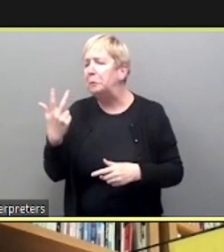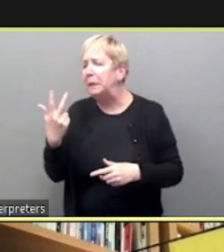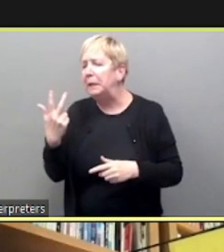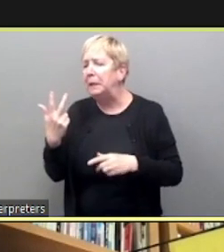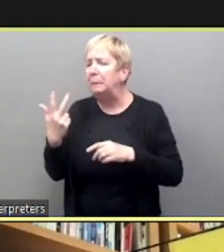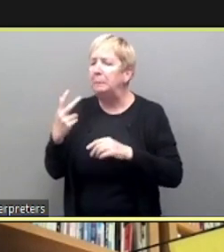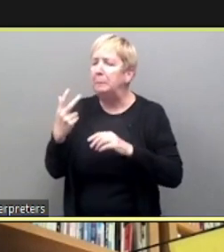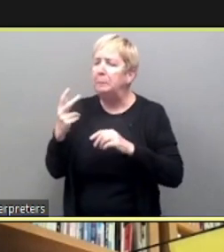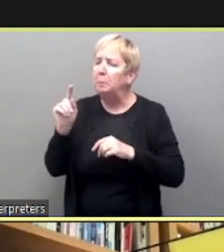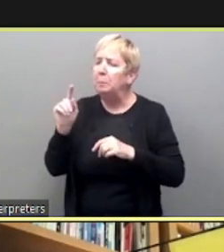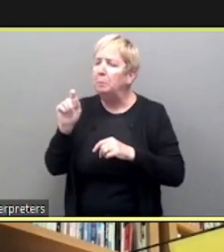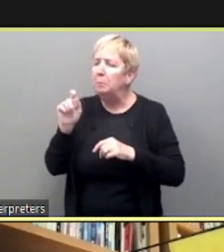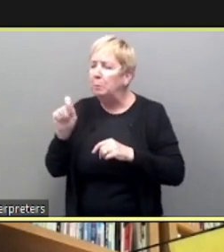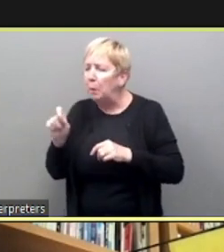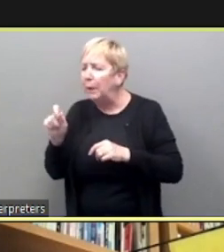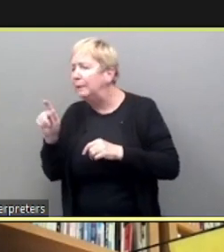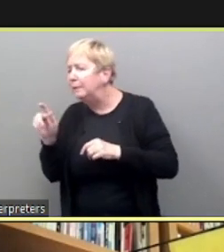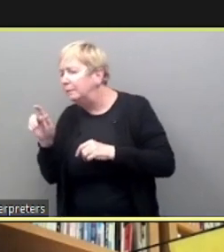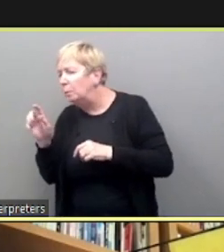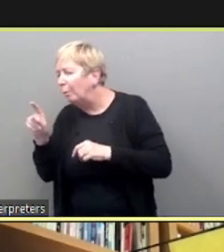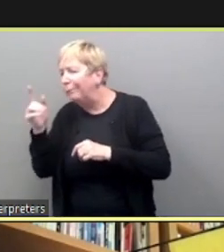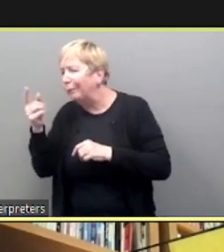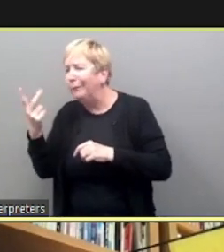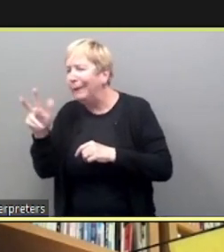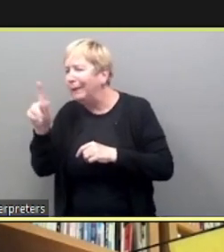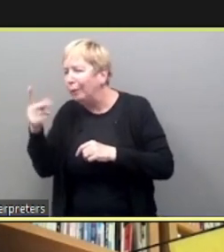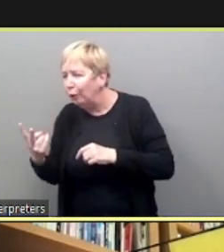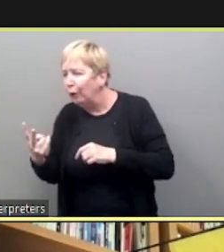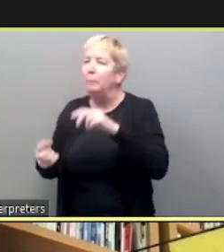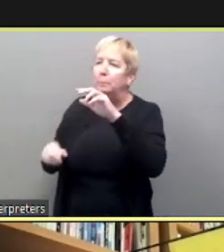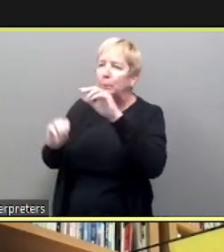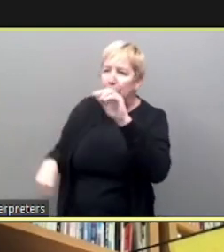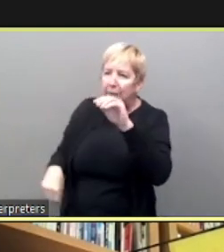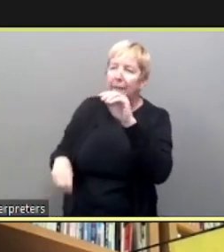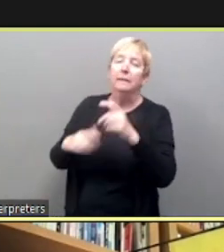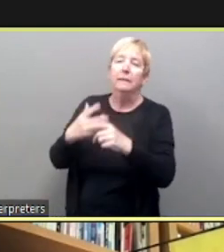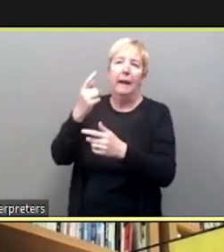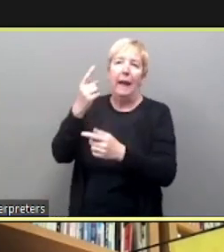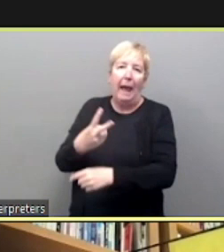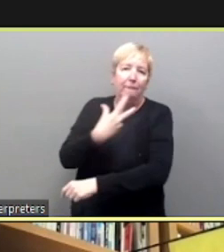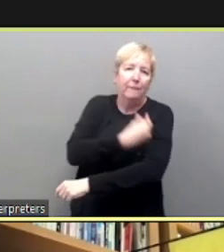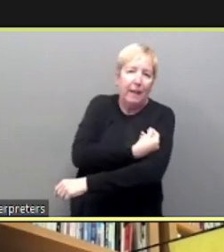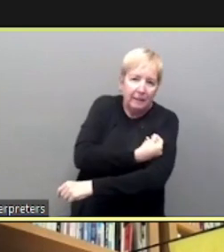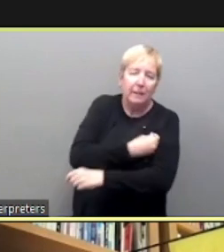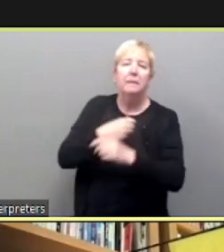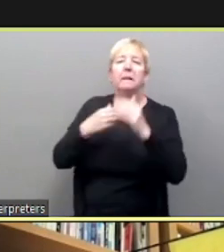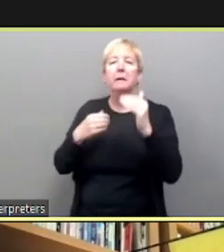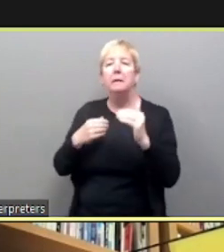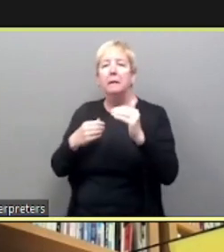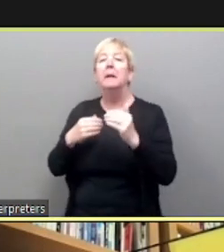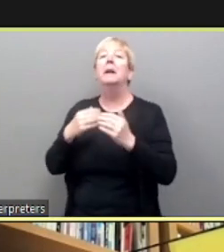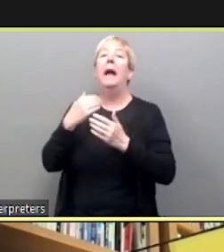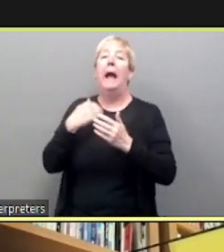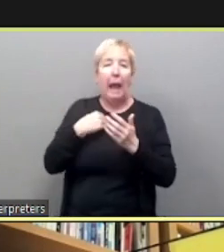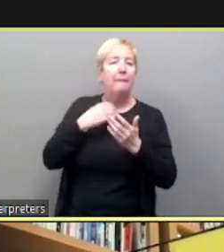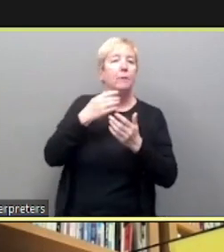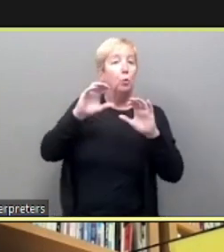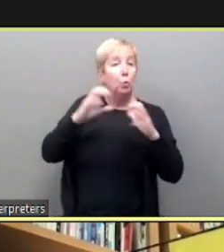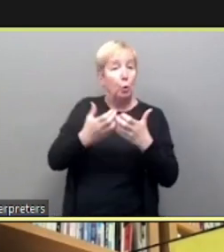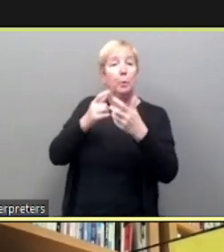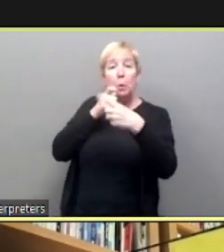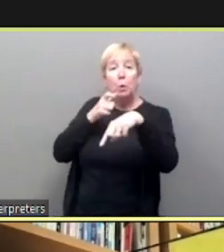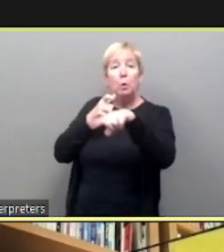3.33% partially vaccinated. There's about 7.5% of folks out there who have an approved exemption,